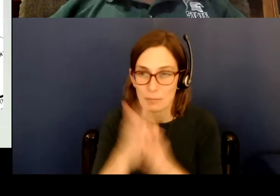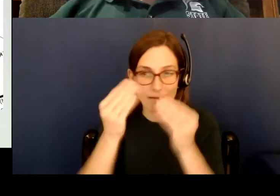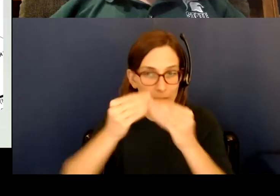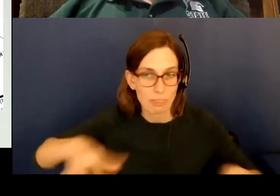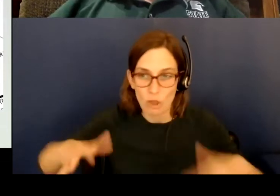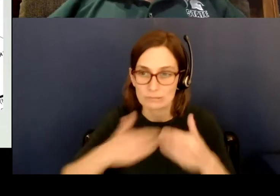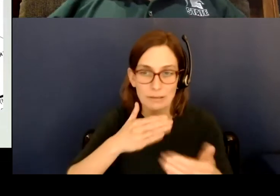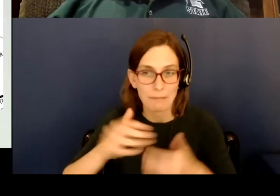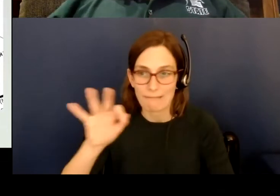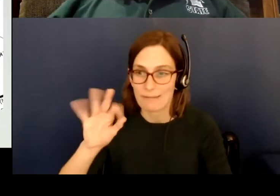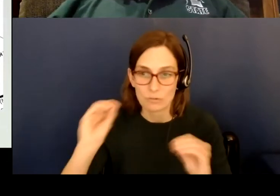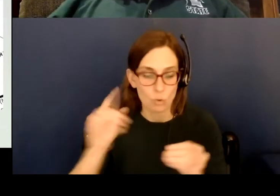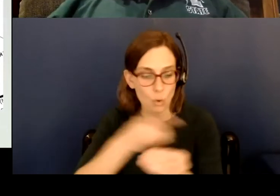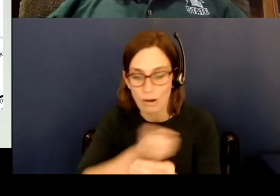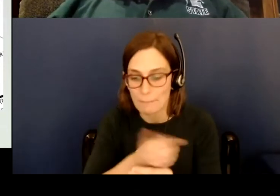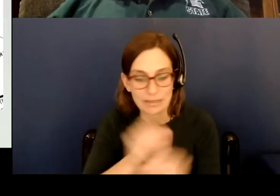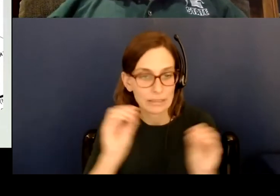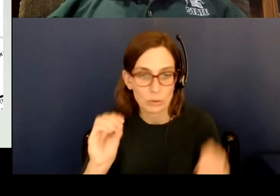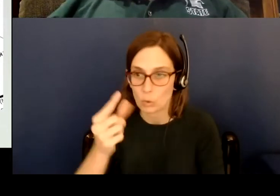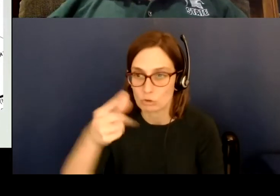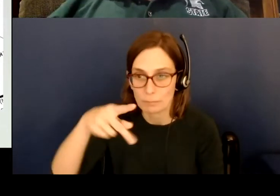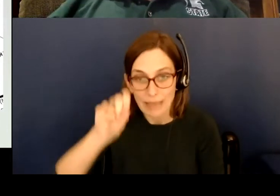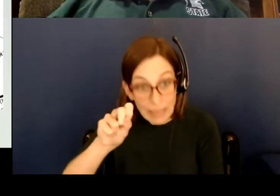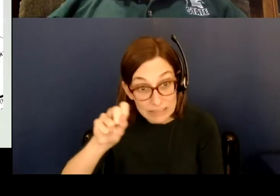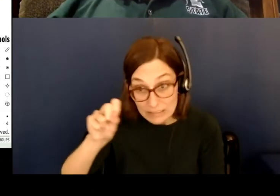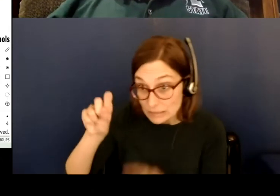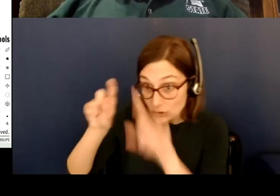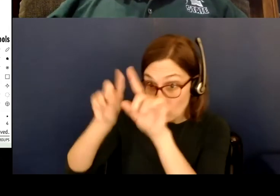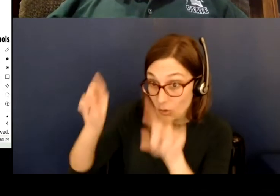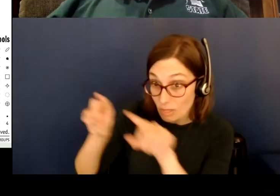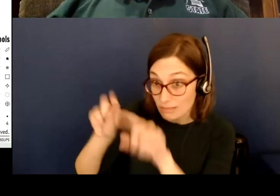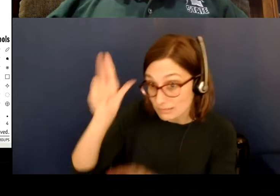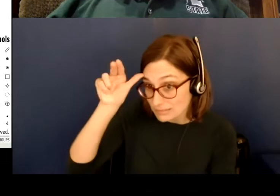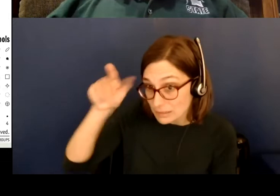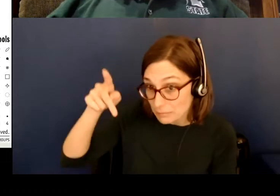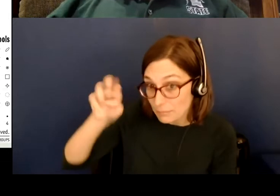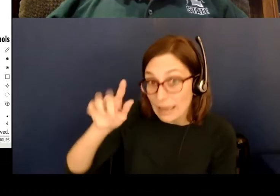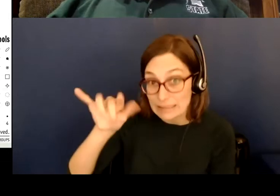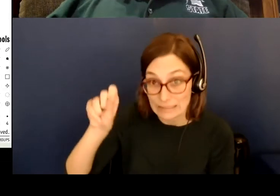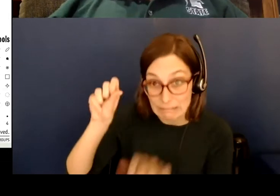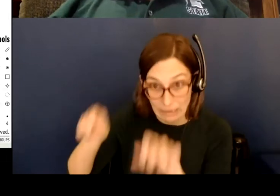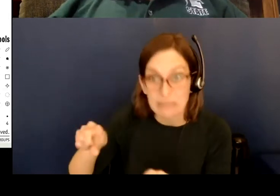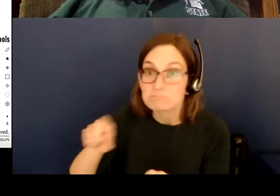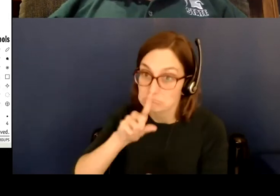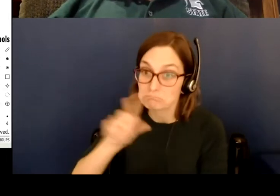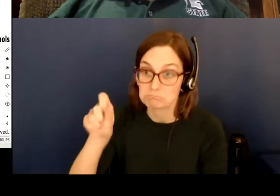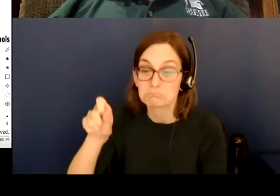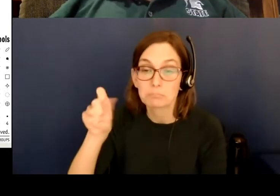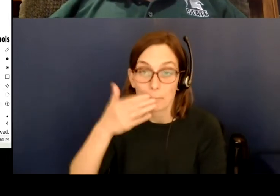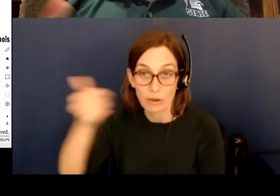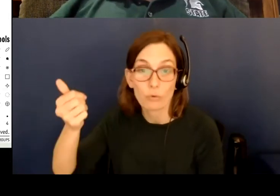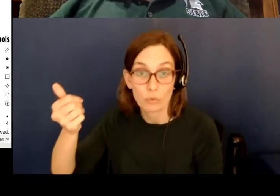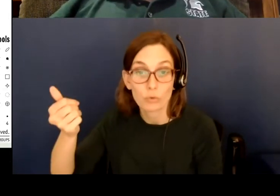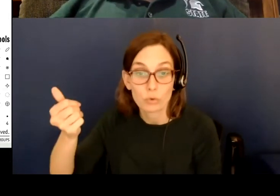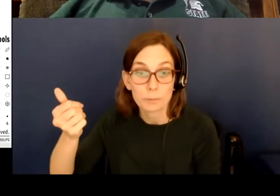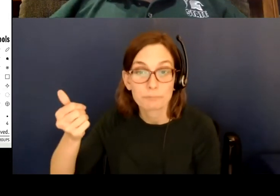or a GPS. Now, can Pegasus do something like this? Even better. Here is,